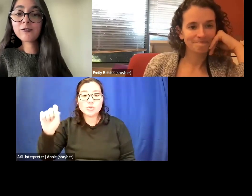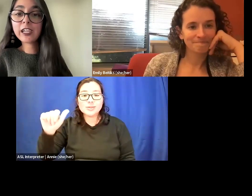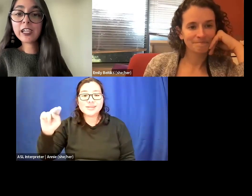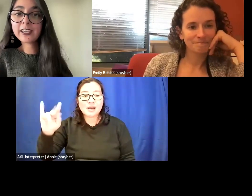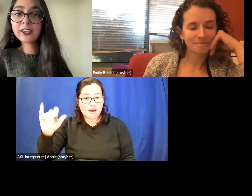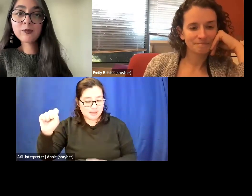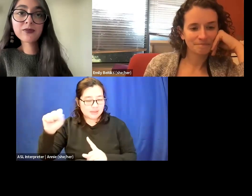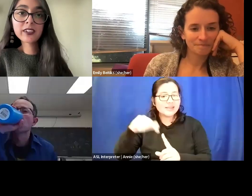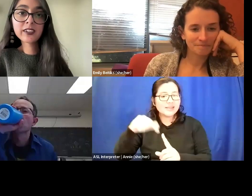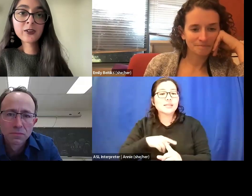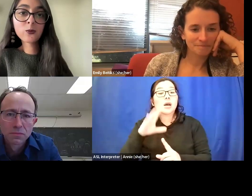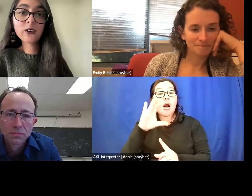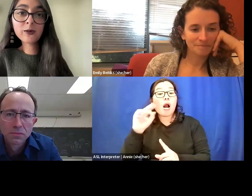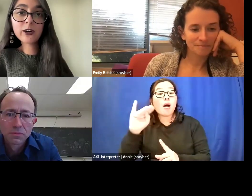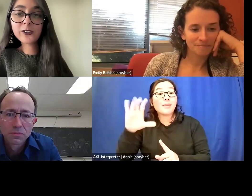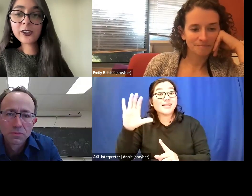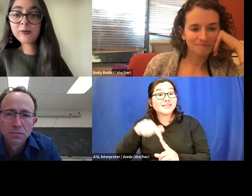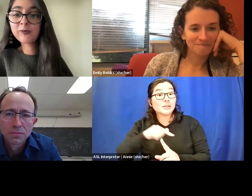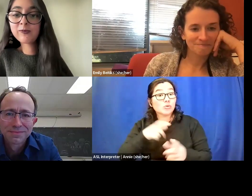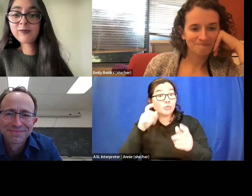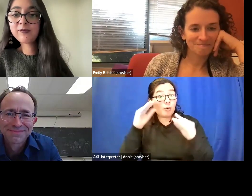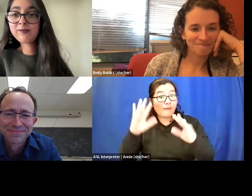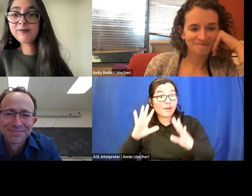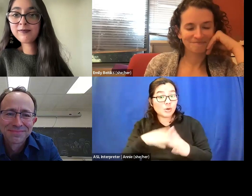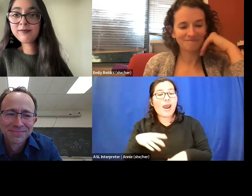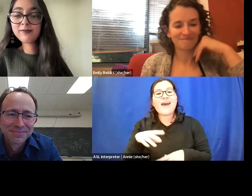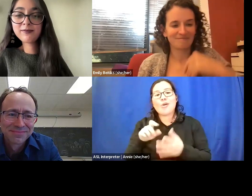of Unflattening. Welcome, welcome.